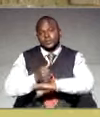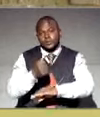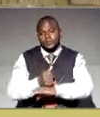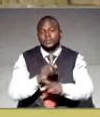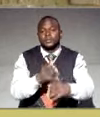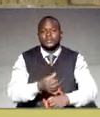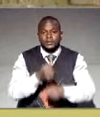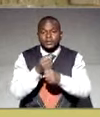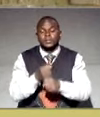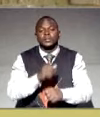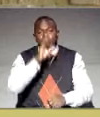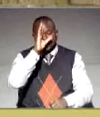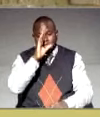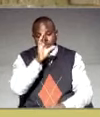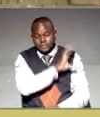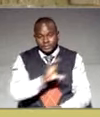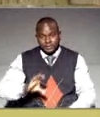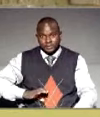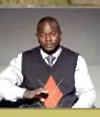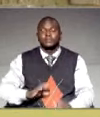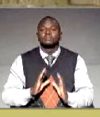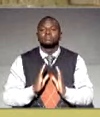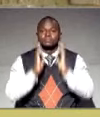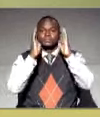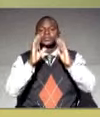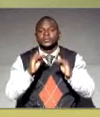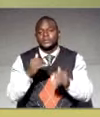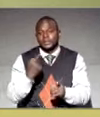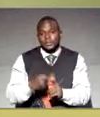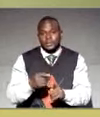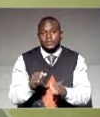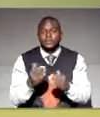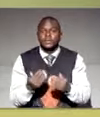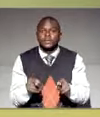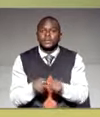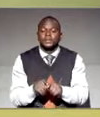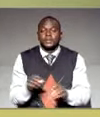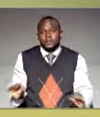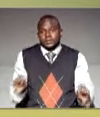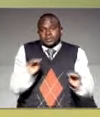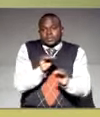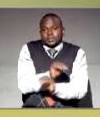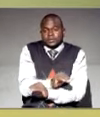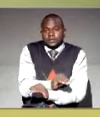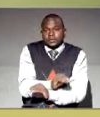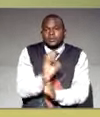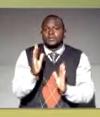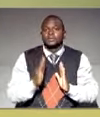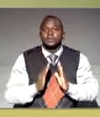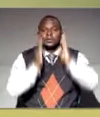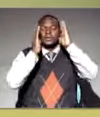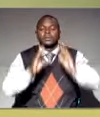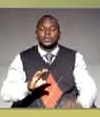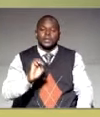Association. Christians of Soroti Catholic Diocese who stay and live here in Kampala. He is replacing Archbishop Emmanuel